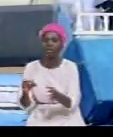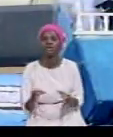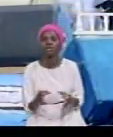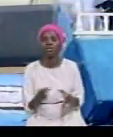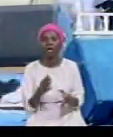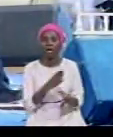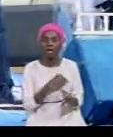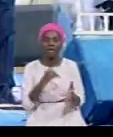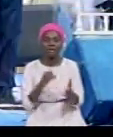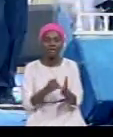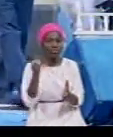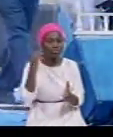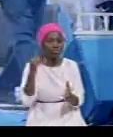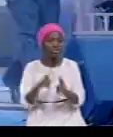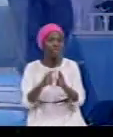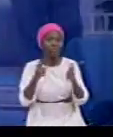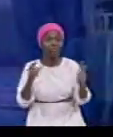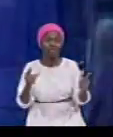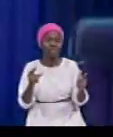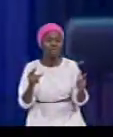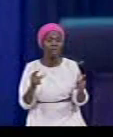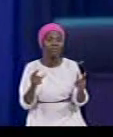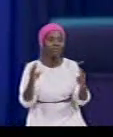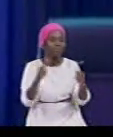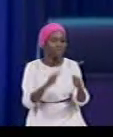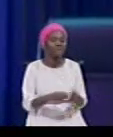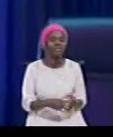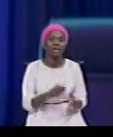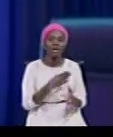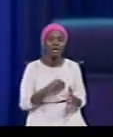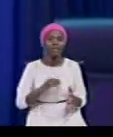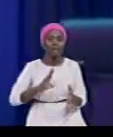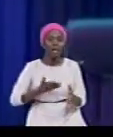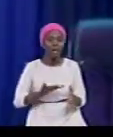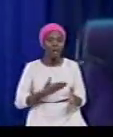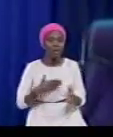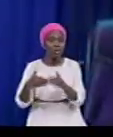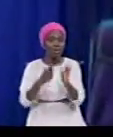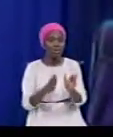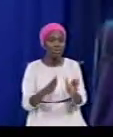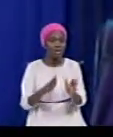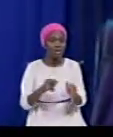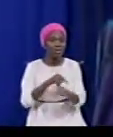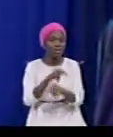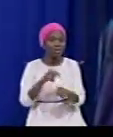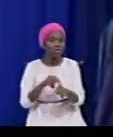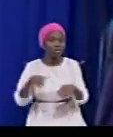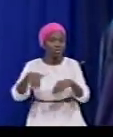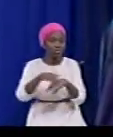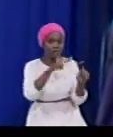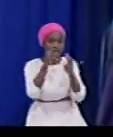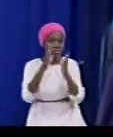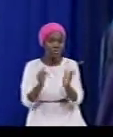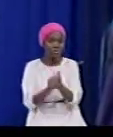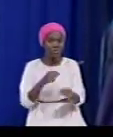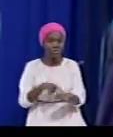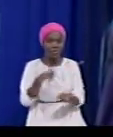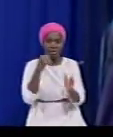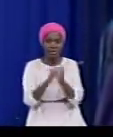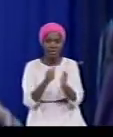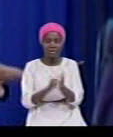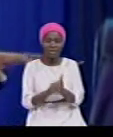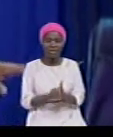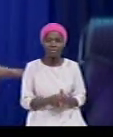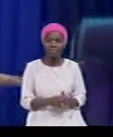to our national overseer at that time, he said, I heard the pastor is a